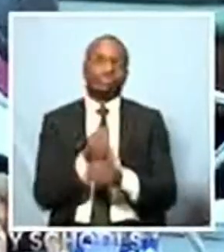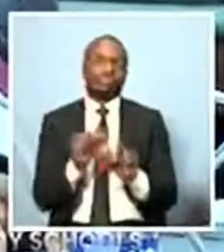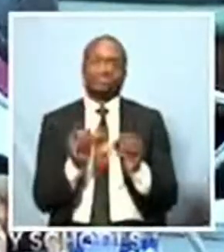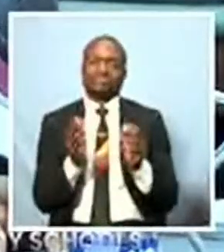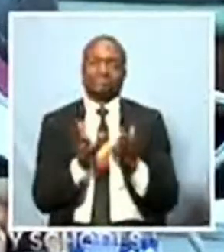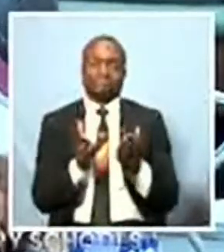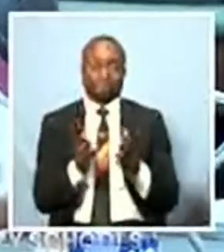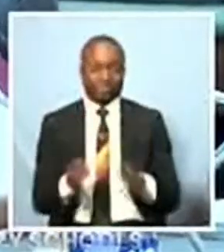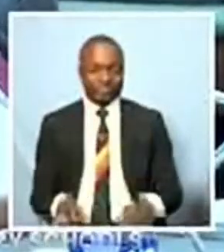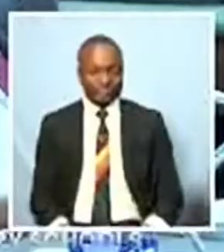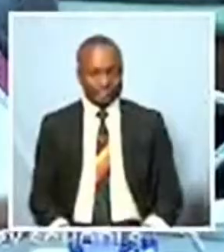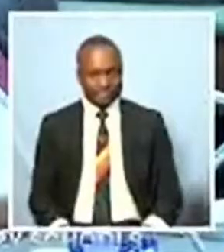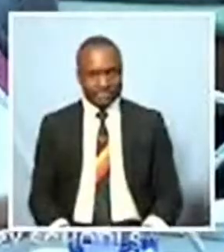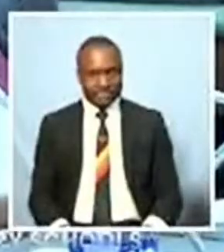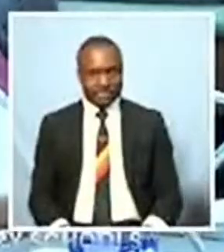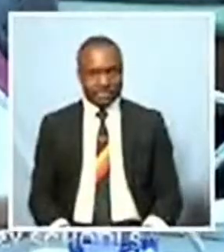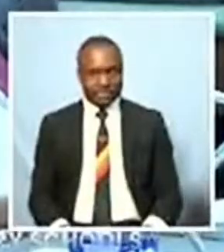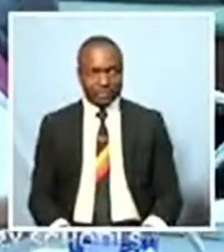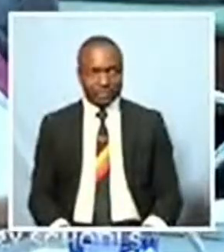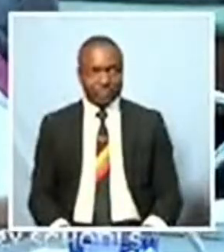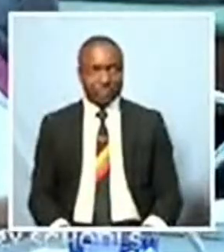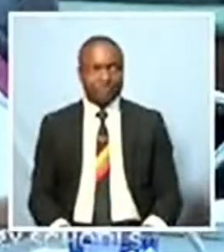then under